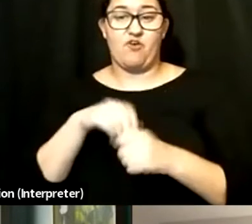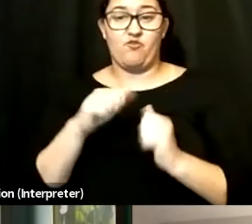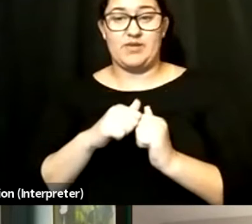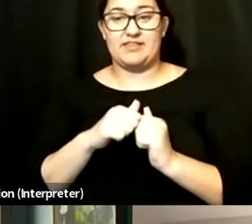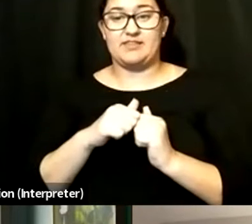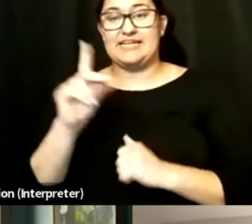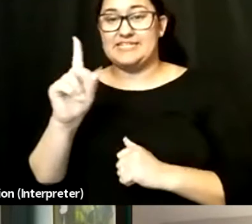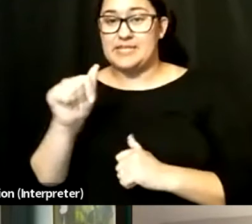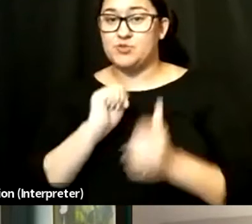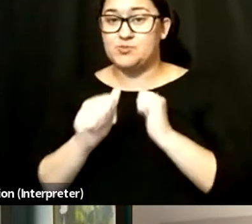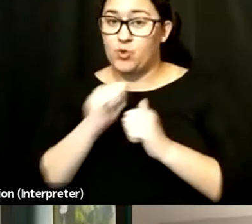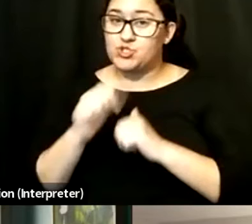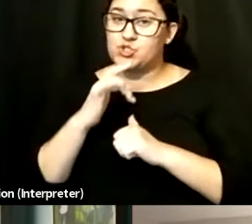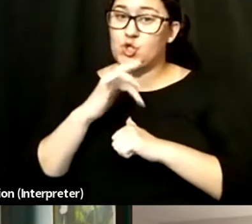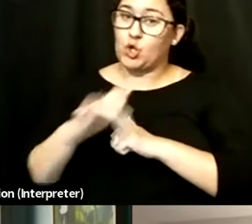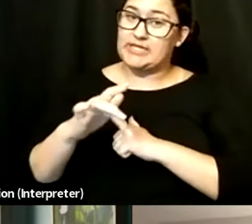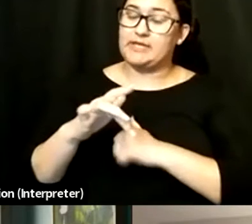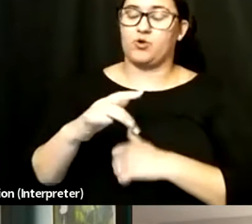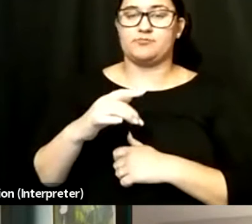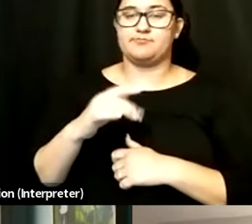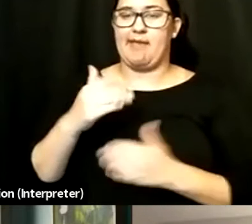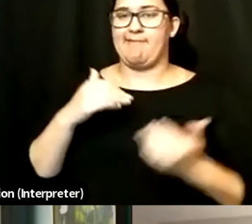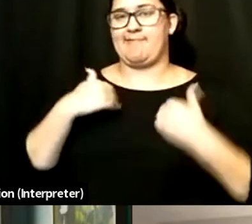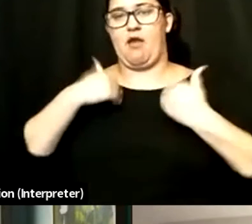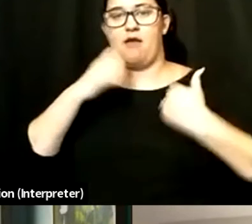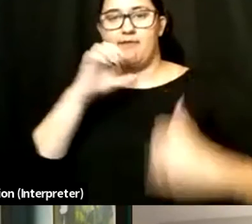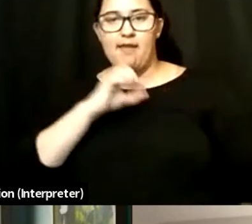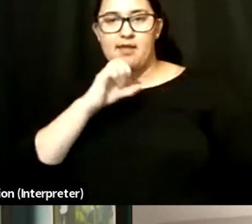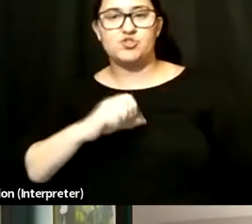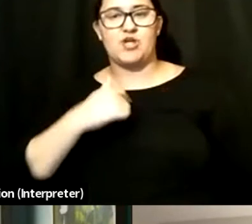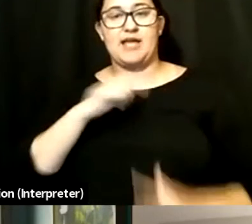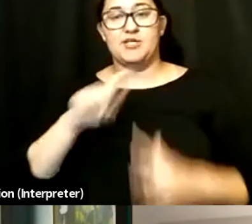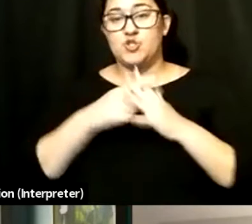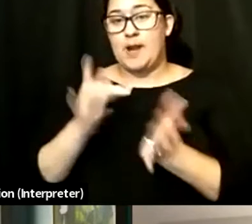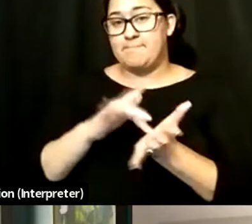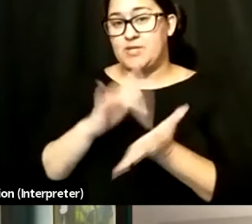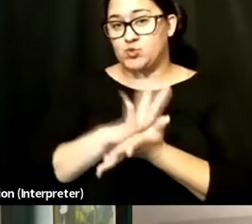sports pretty early on in my life. I started in middle school